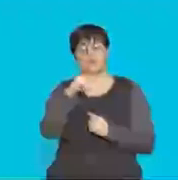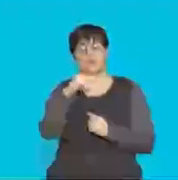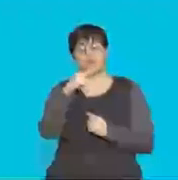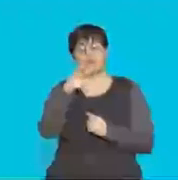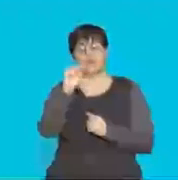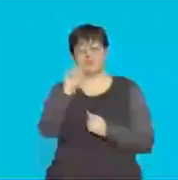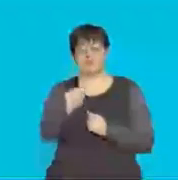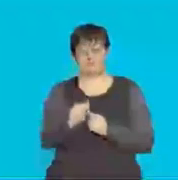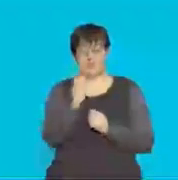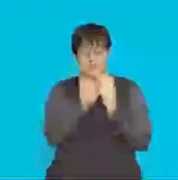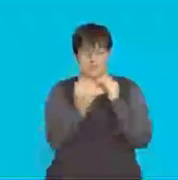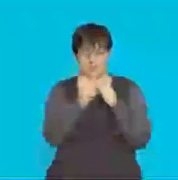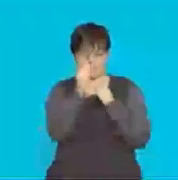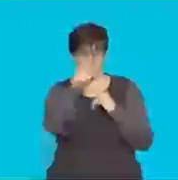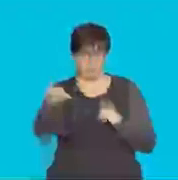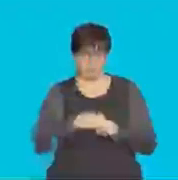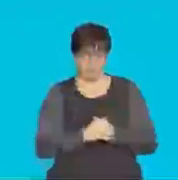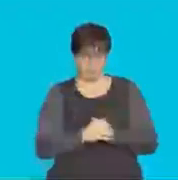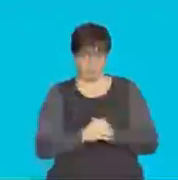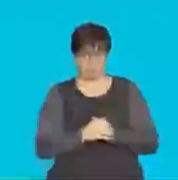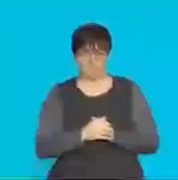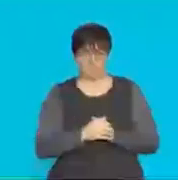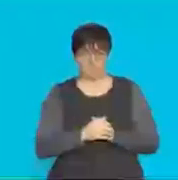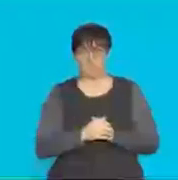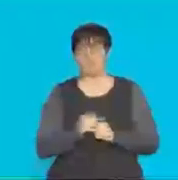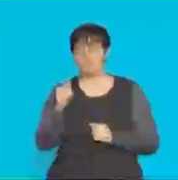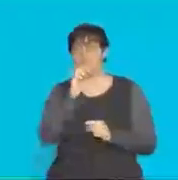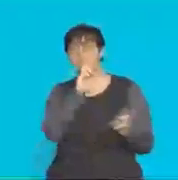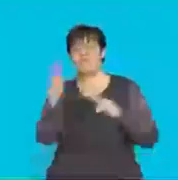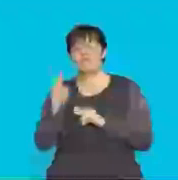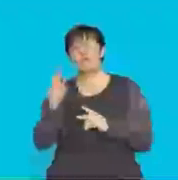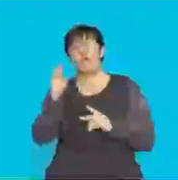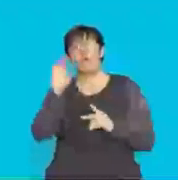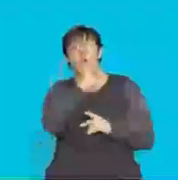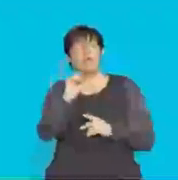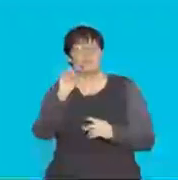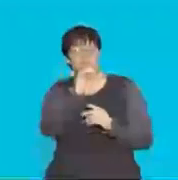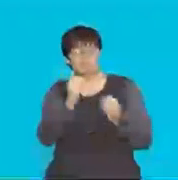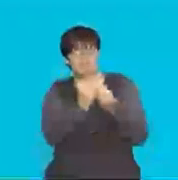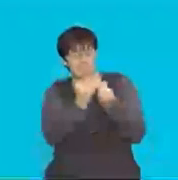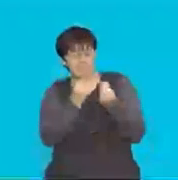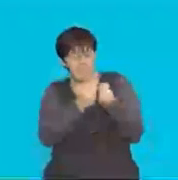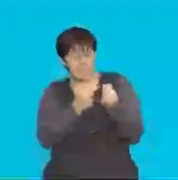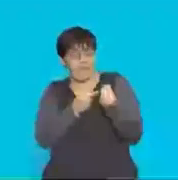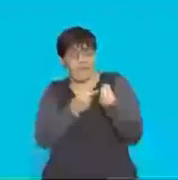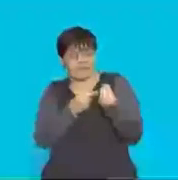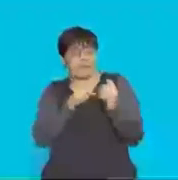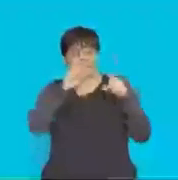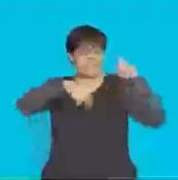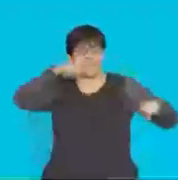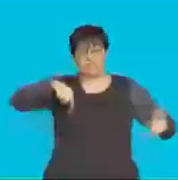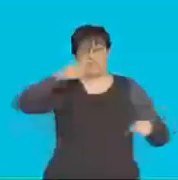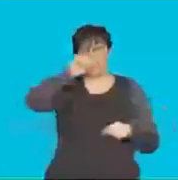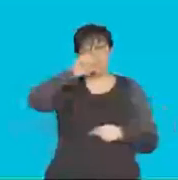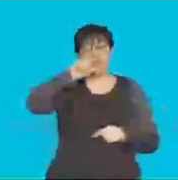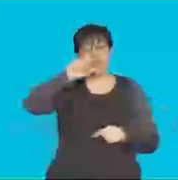individuals. So the term heterozygous again refers to organisms having different or unlike alleles. So another